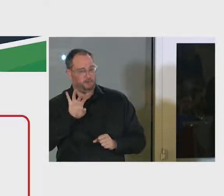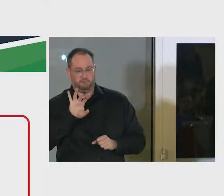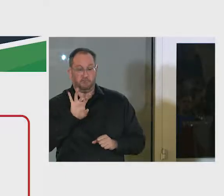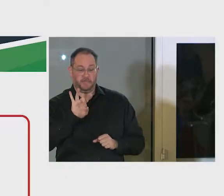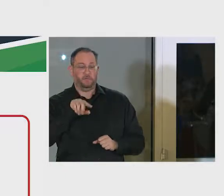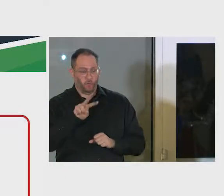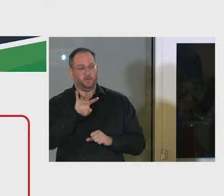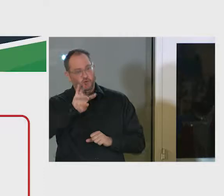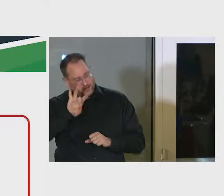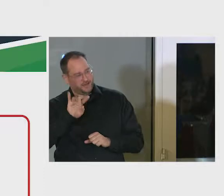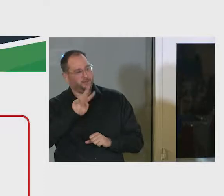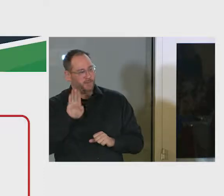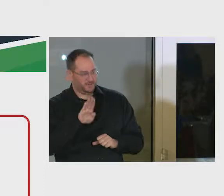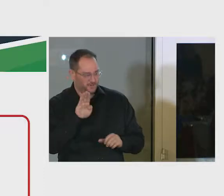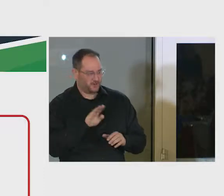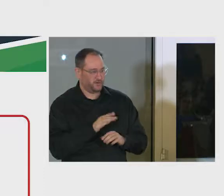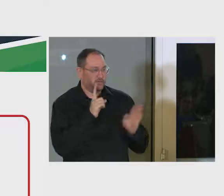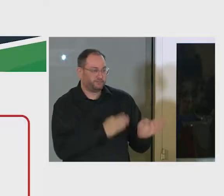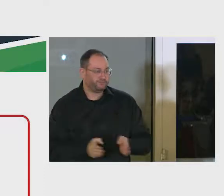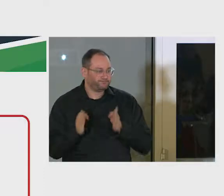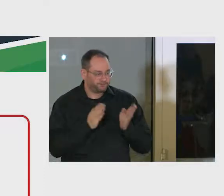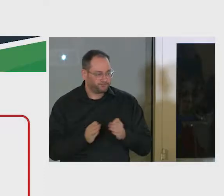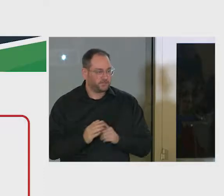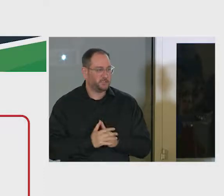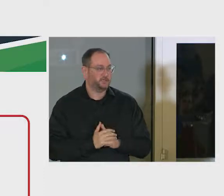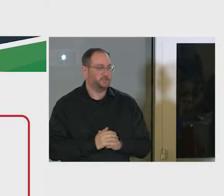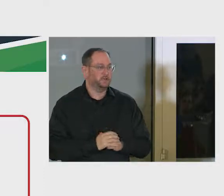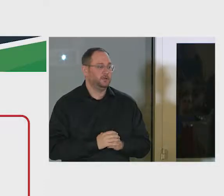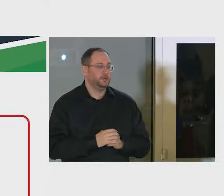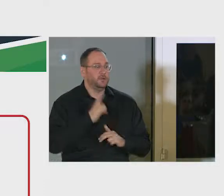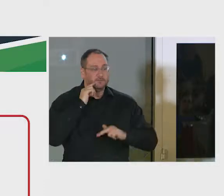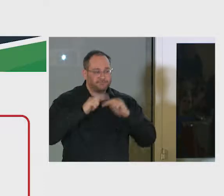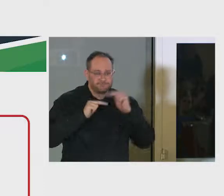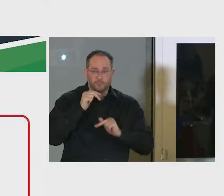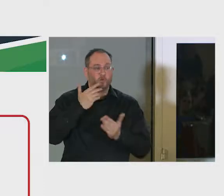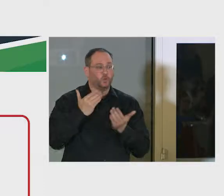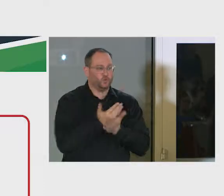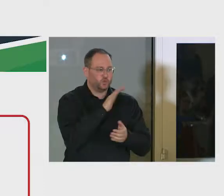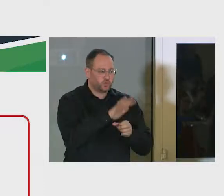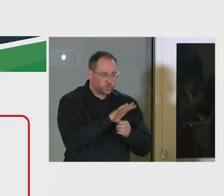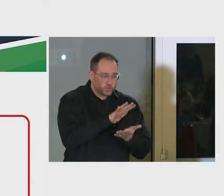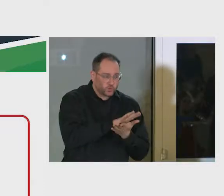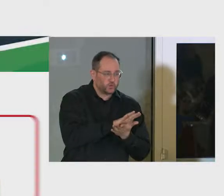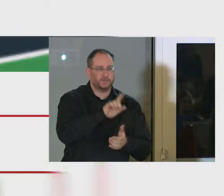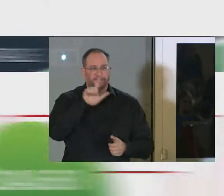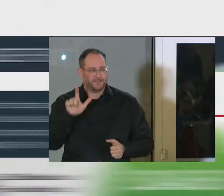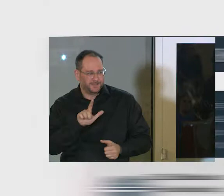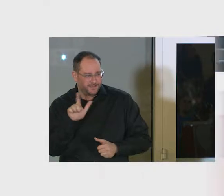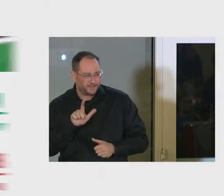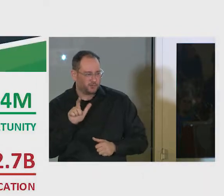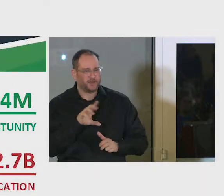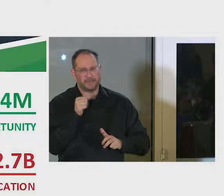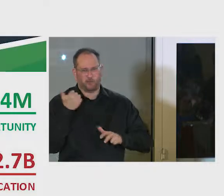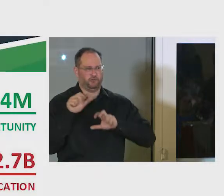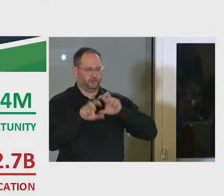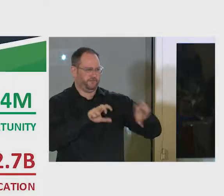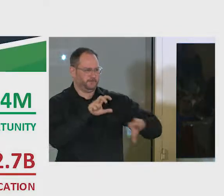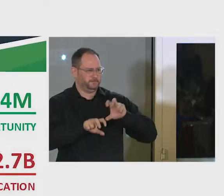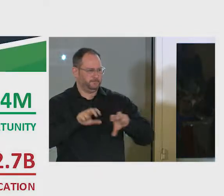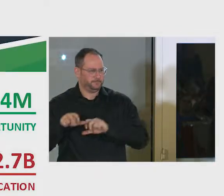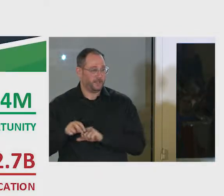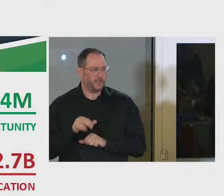centers, libraries, help build and fix our roads, and other important investments. So where does that money